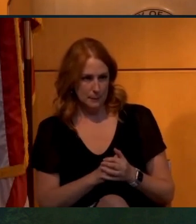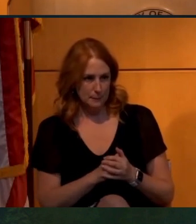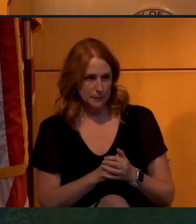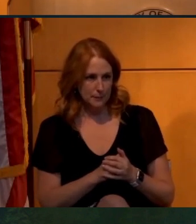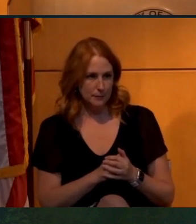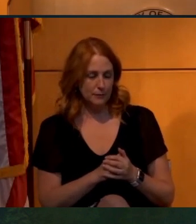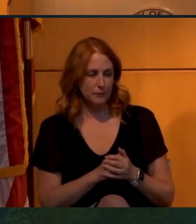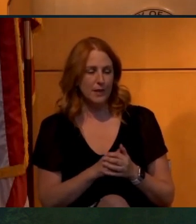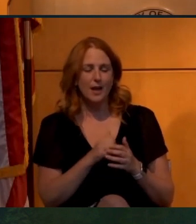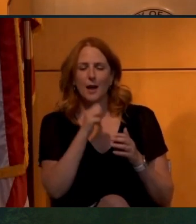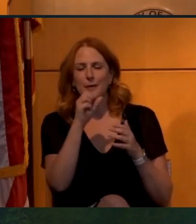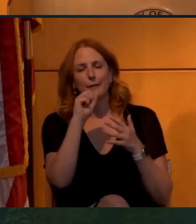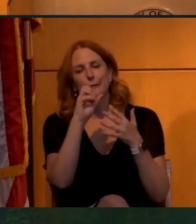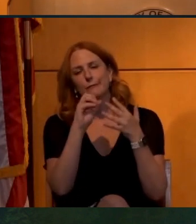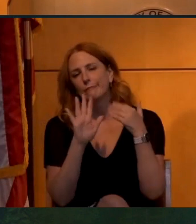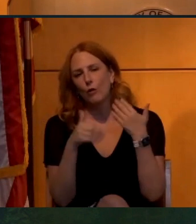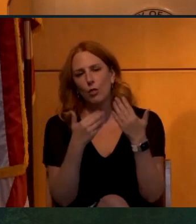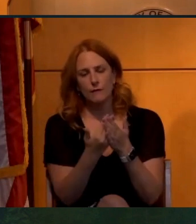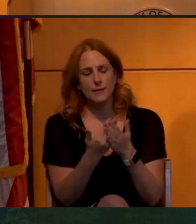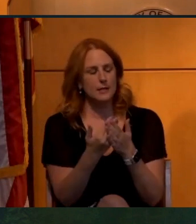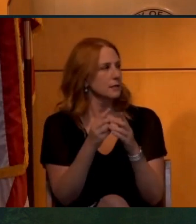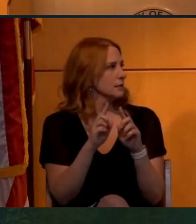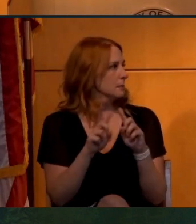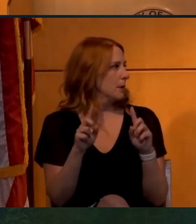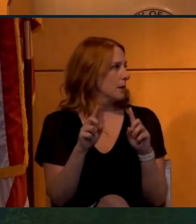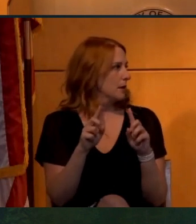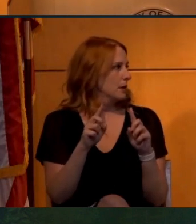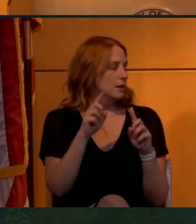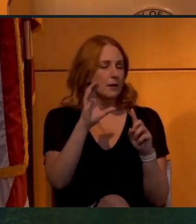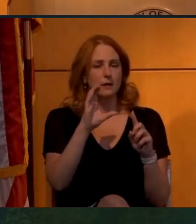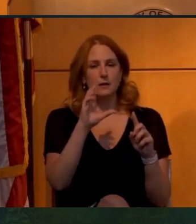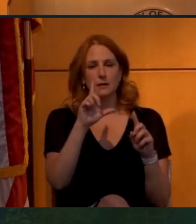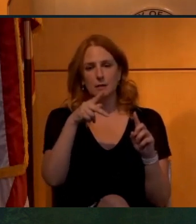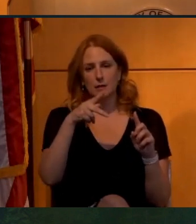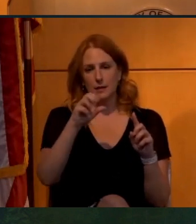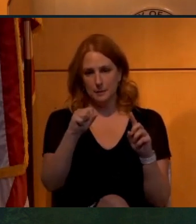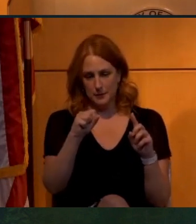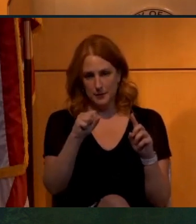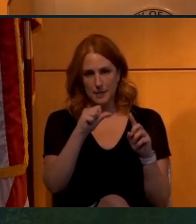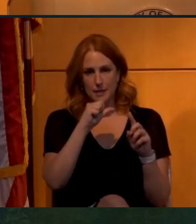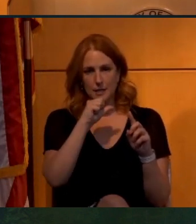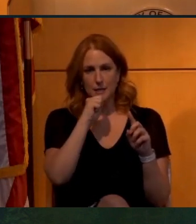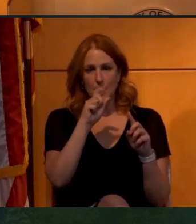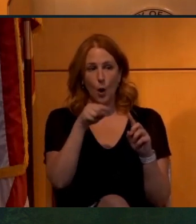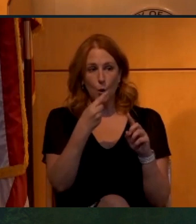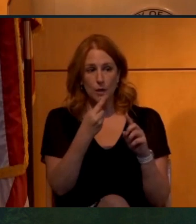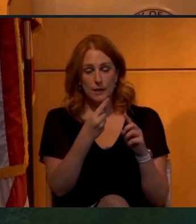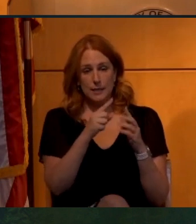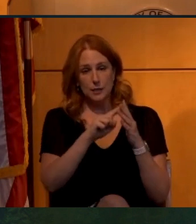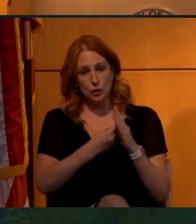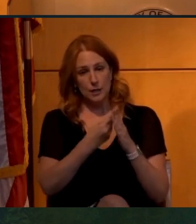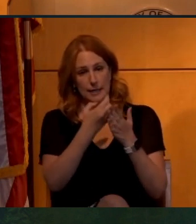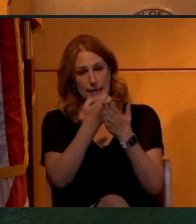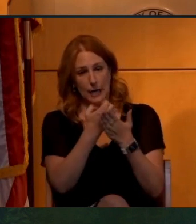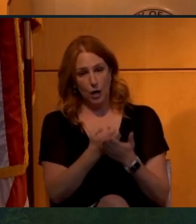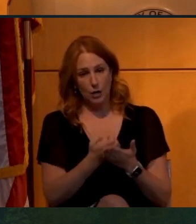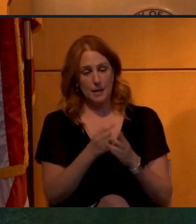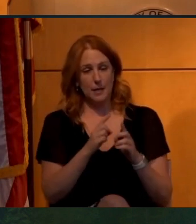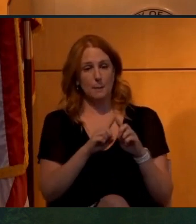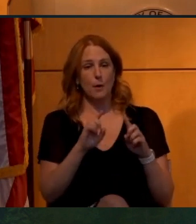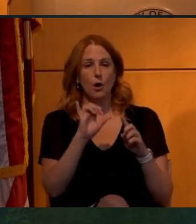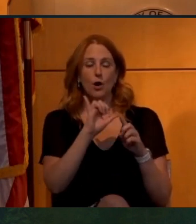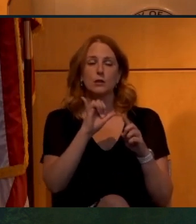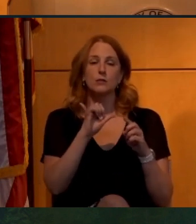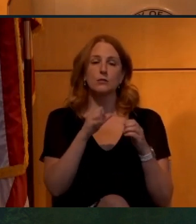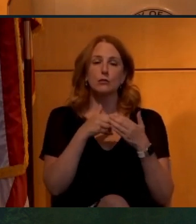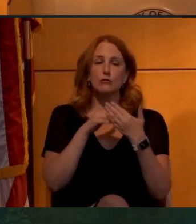All right, so I'm not going to read through all of this, but not only is CLIPS enabling a lunar economy, but it's also enabling us to address a lot of high